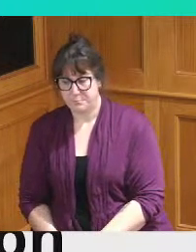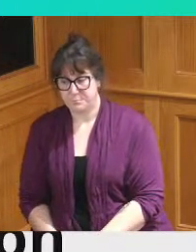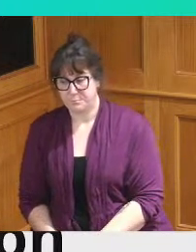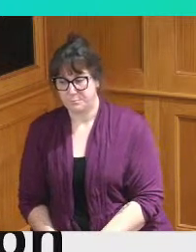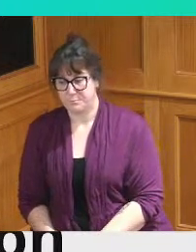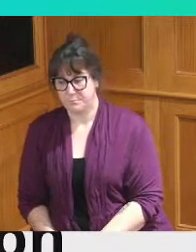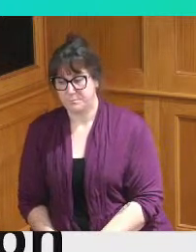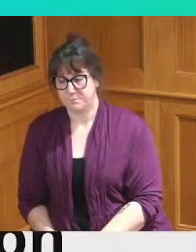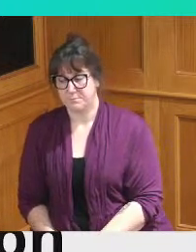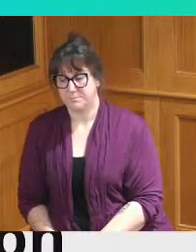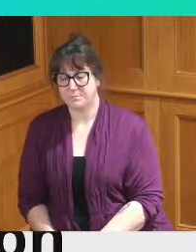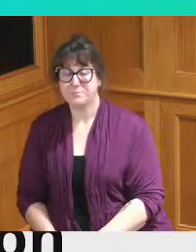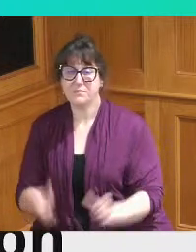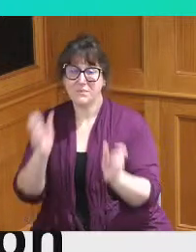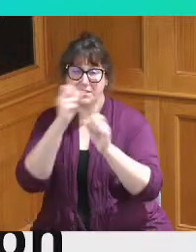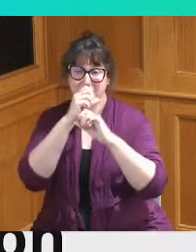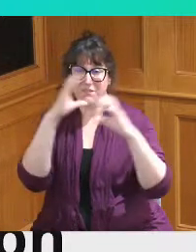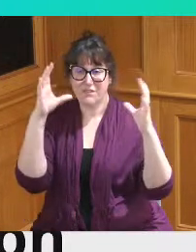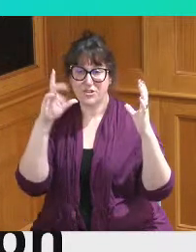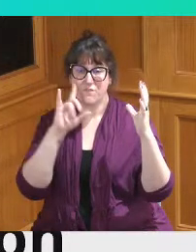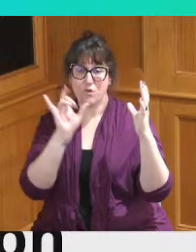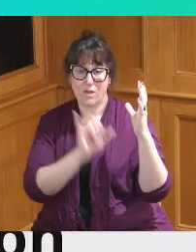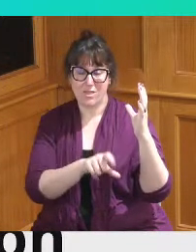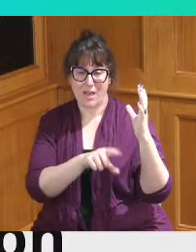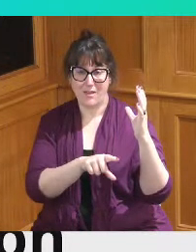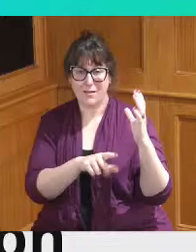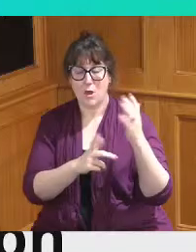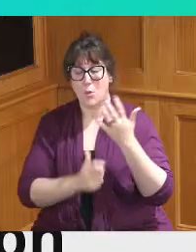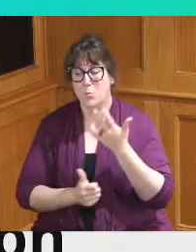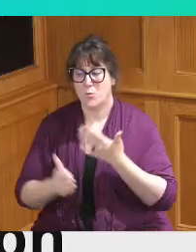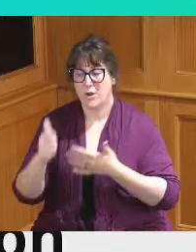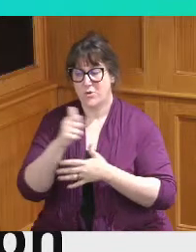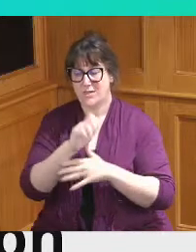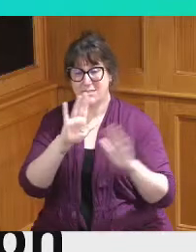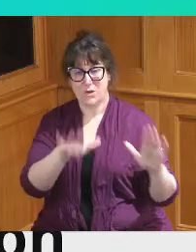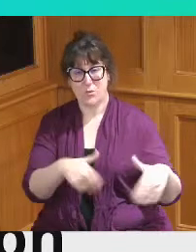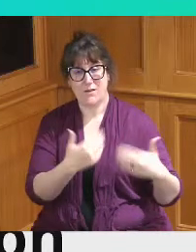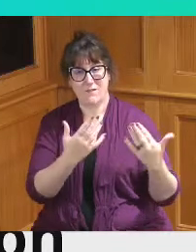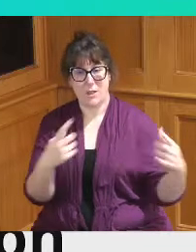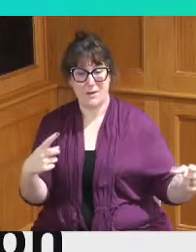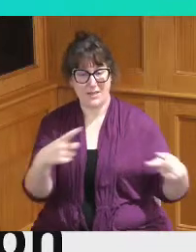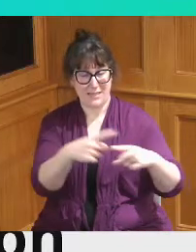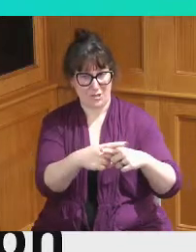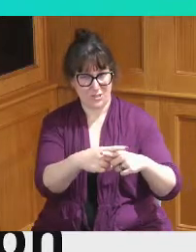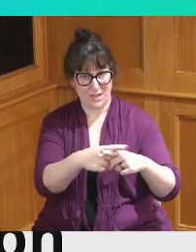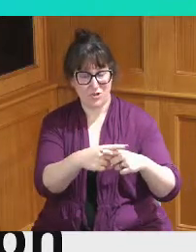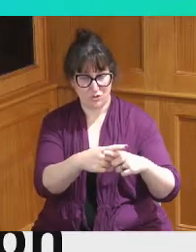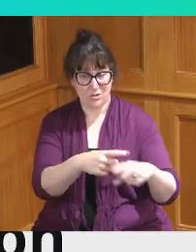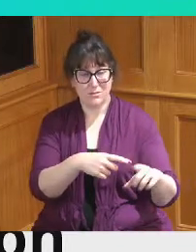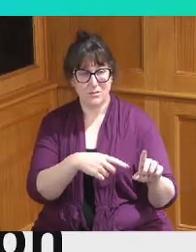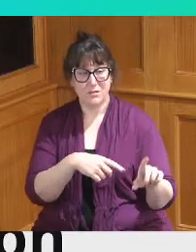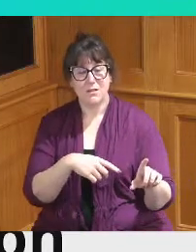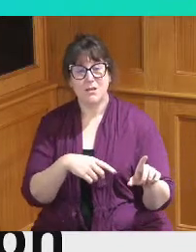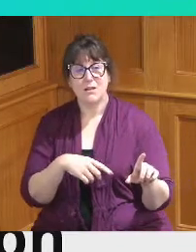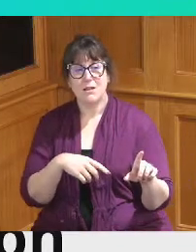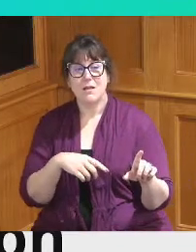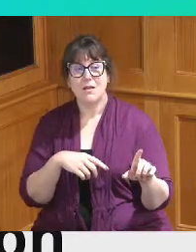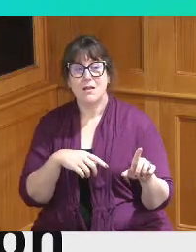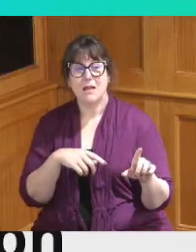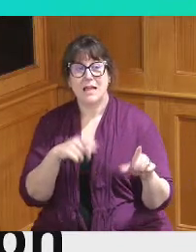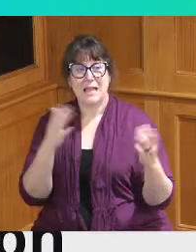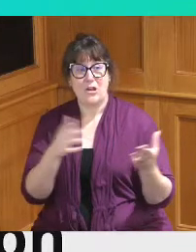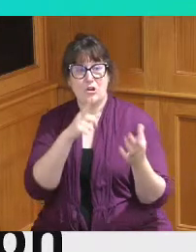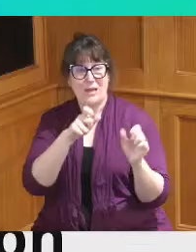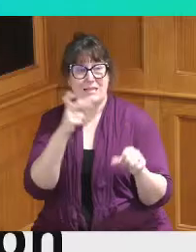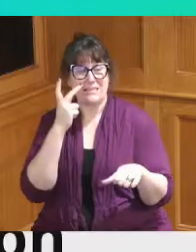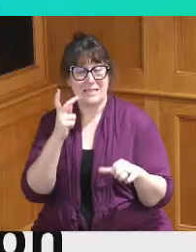So the vision in Mount Healthy. Again, prioritizing redevelopment at the intersection of Hamilton and Kenny Avenues. Here you see a nice rendering